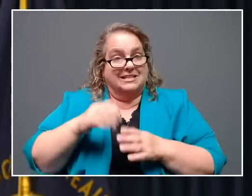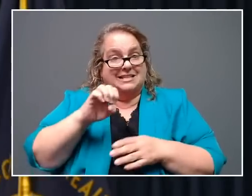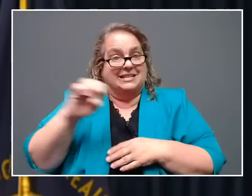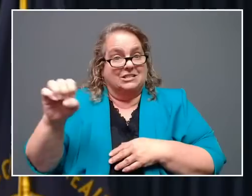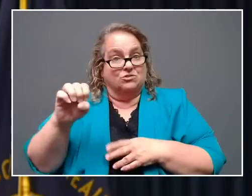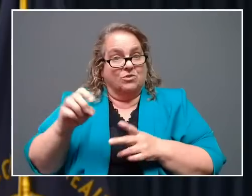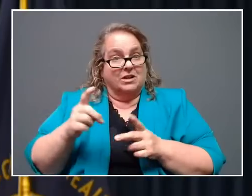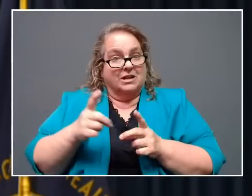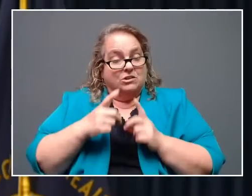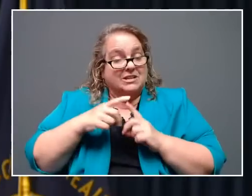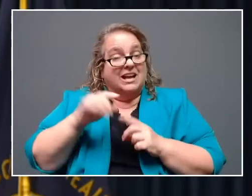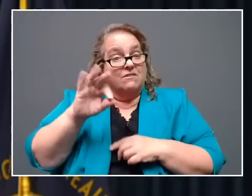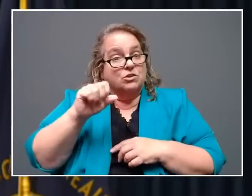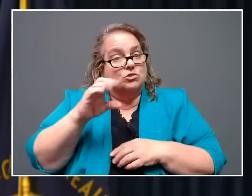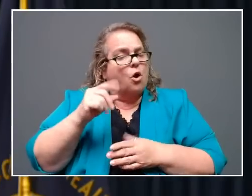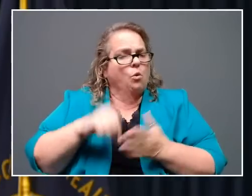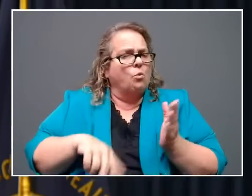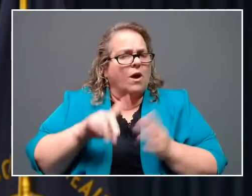give back to the White House?